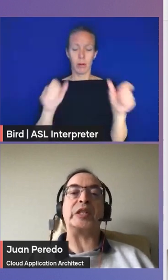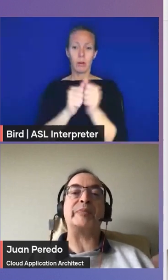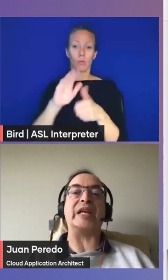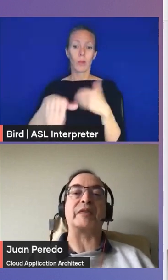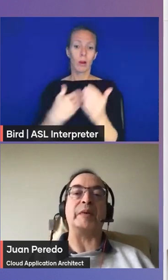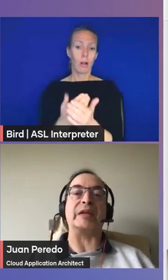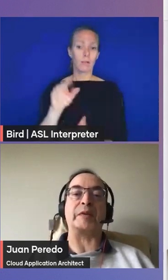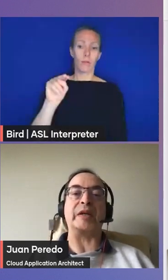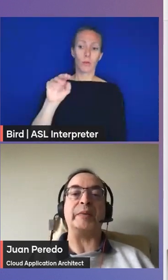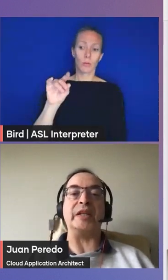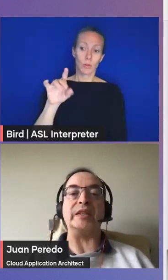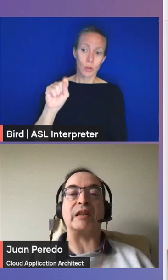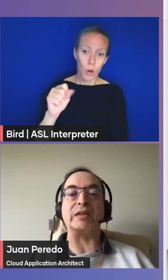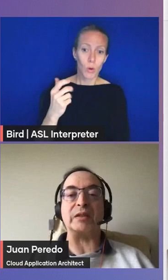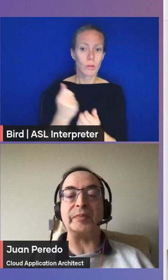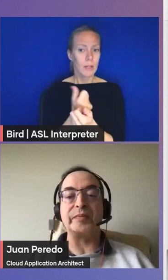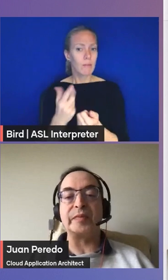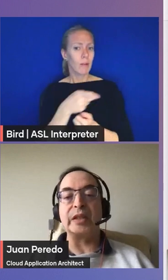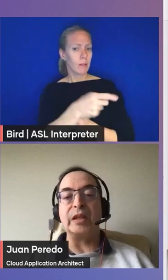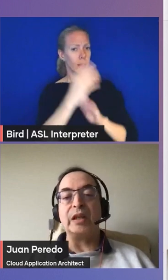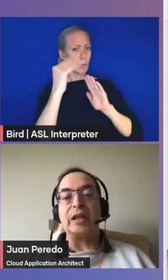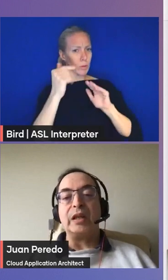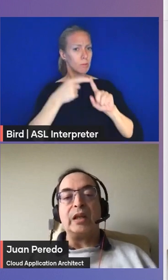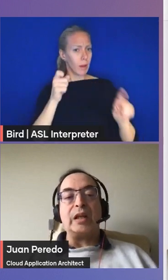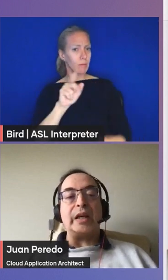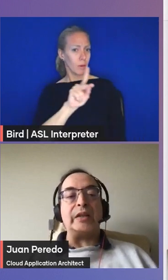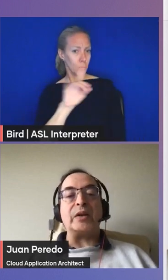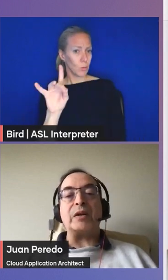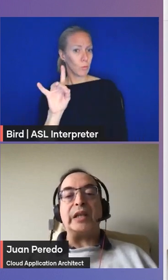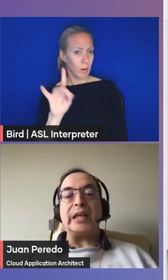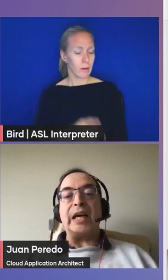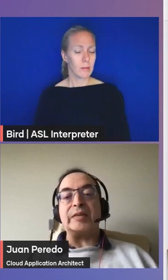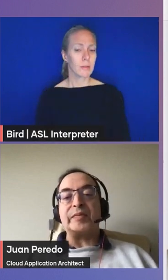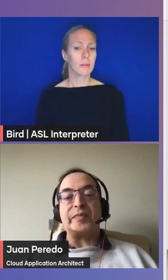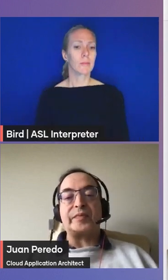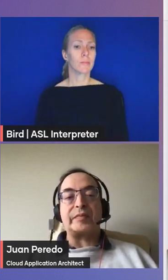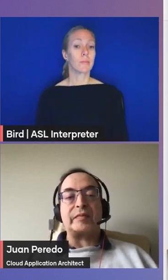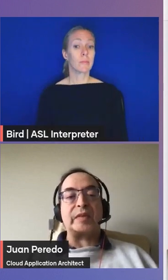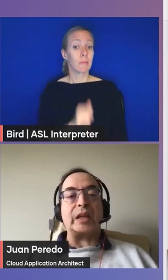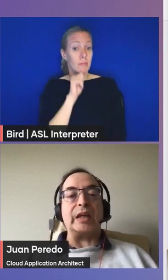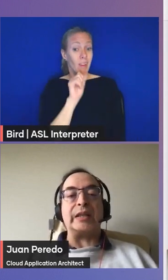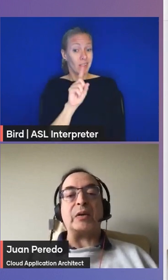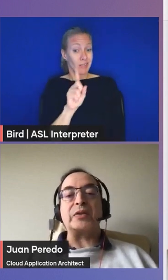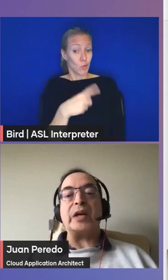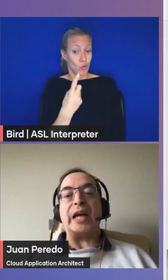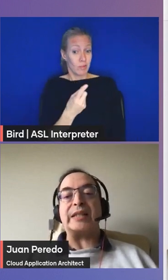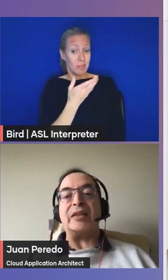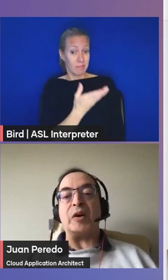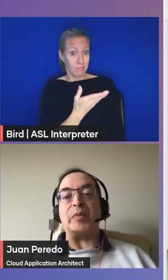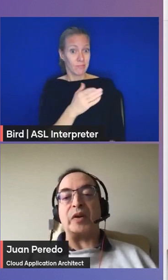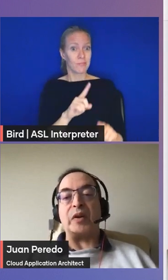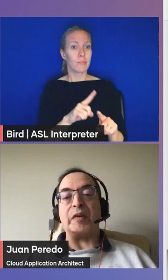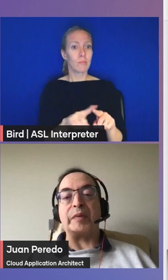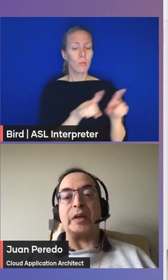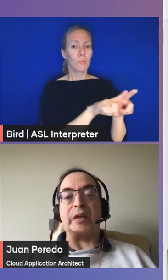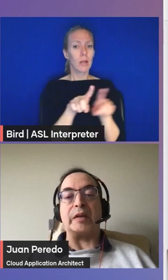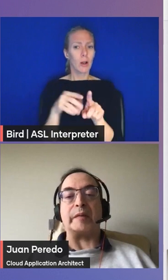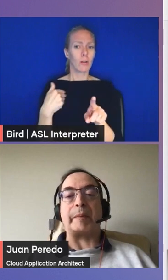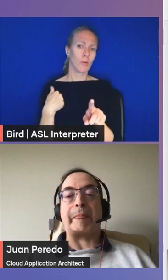that you expect from a Kubernetes cluster. And not only that, it also has a number